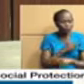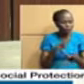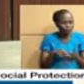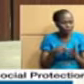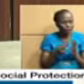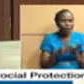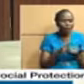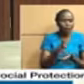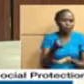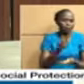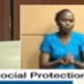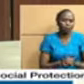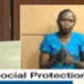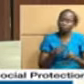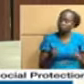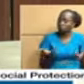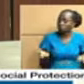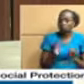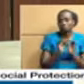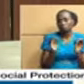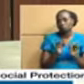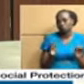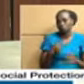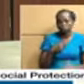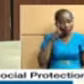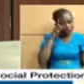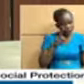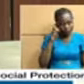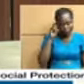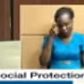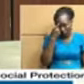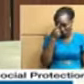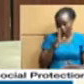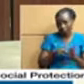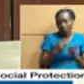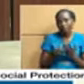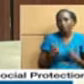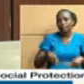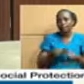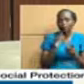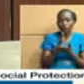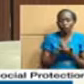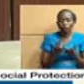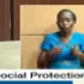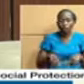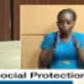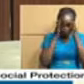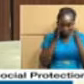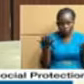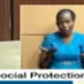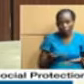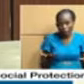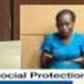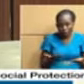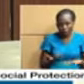then the role of the state is not anywhere, then I think government is just failing us, because for us what we are looking at is, we